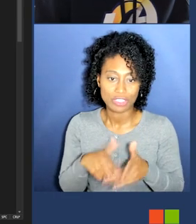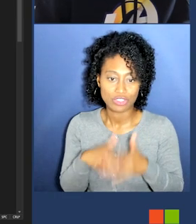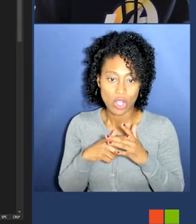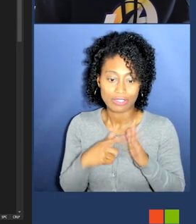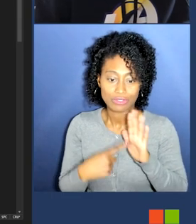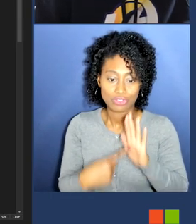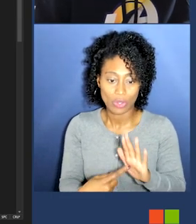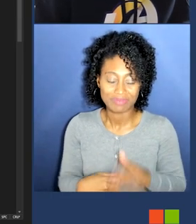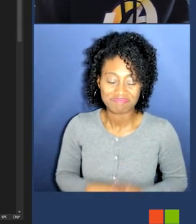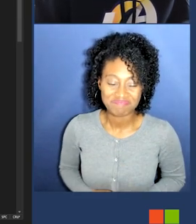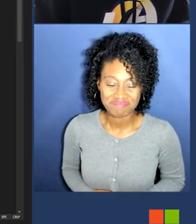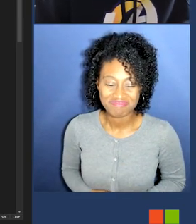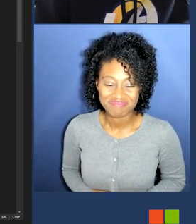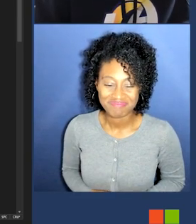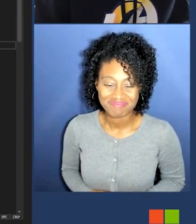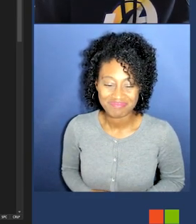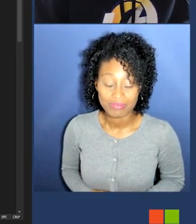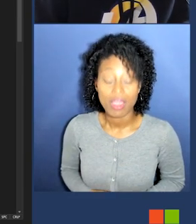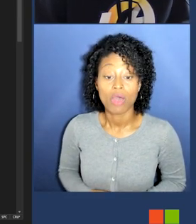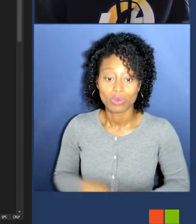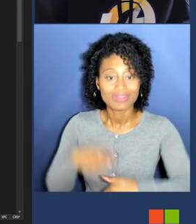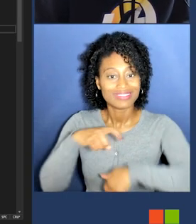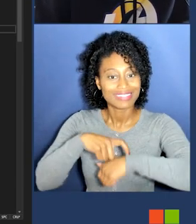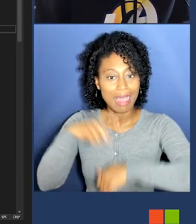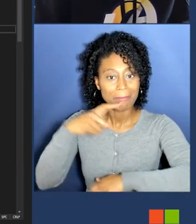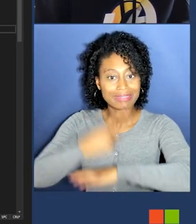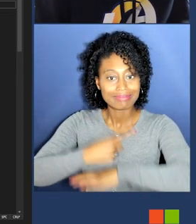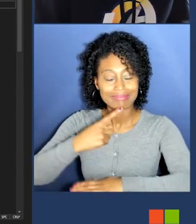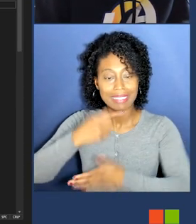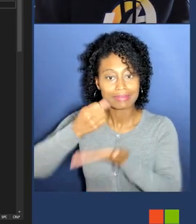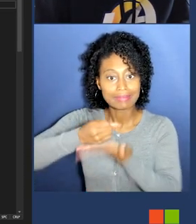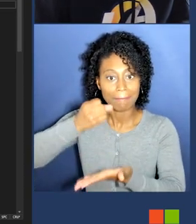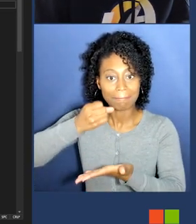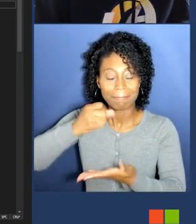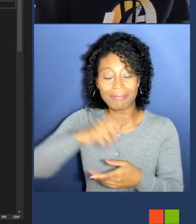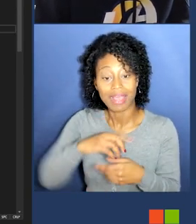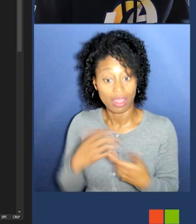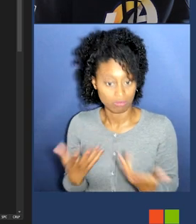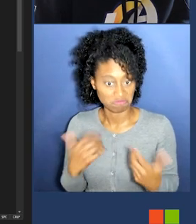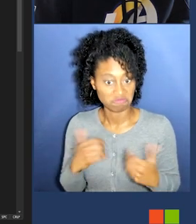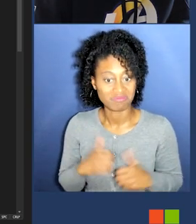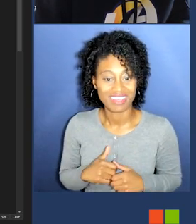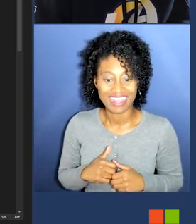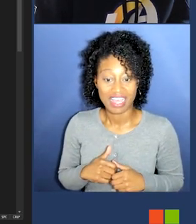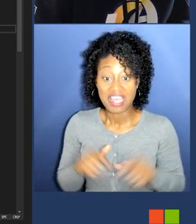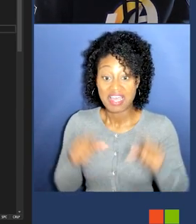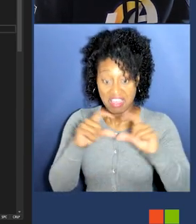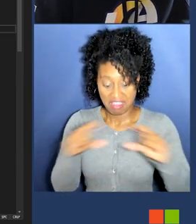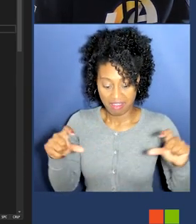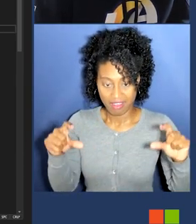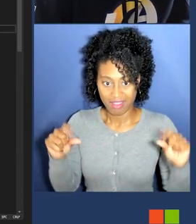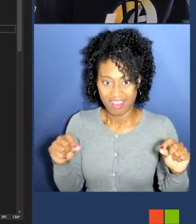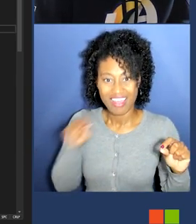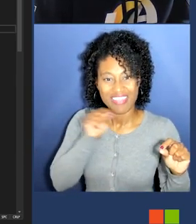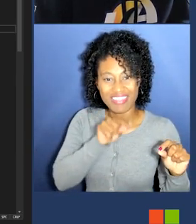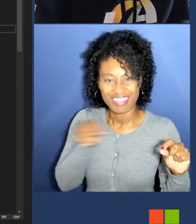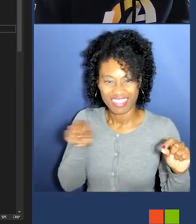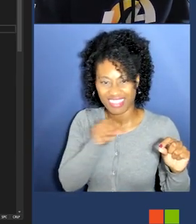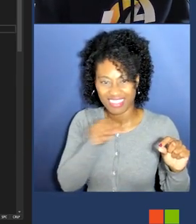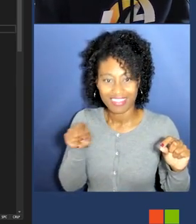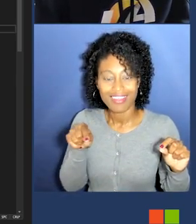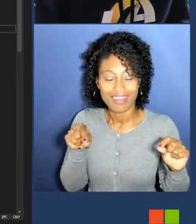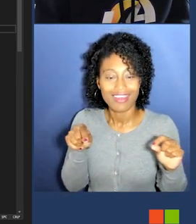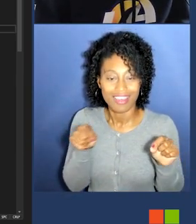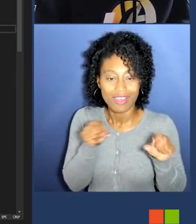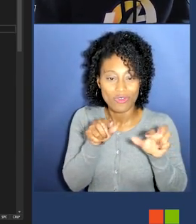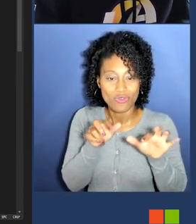those players, and we give it a timestamp, which is obviously now. And then this is the actual thing. This is where we write